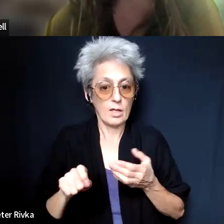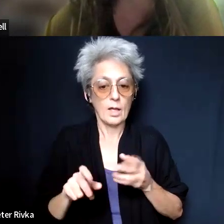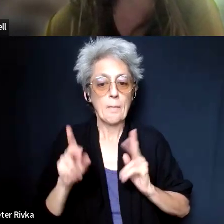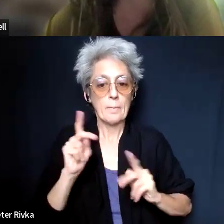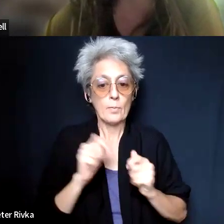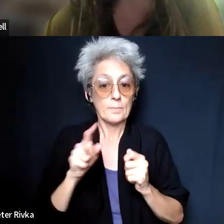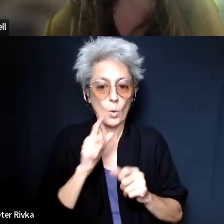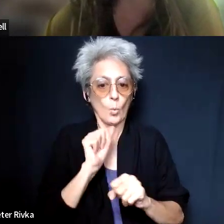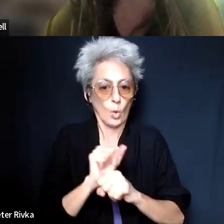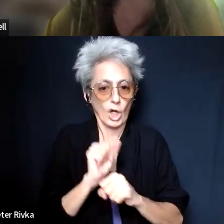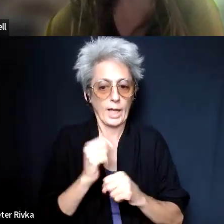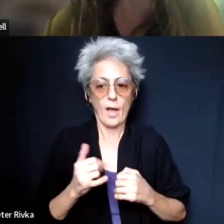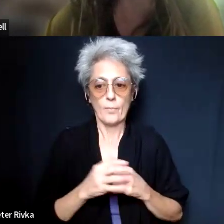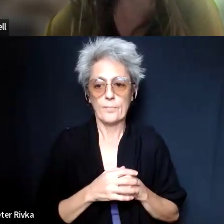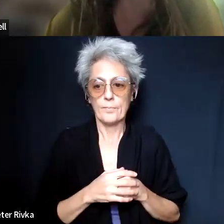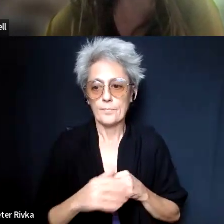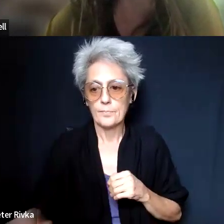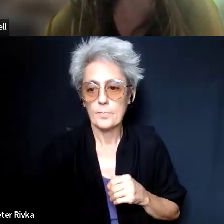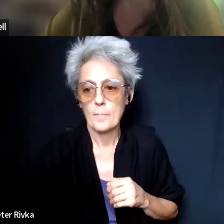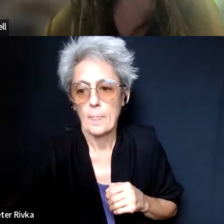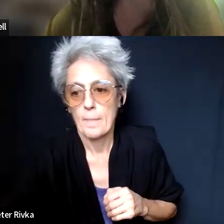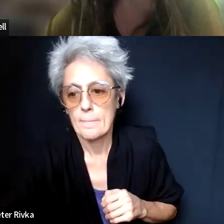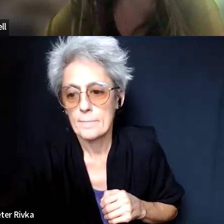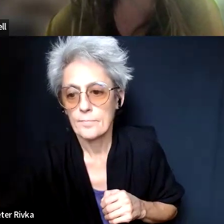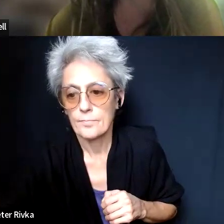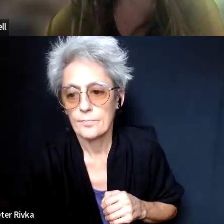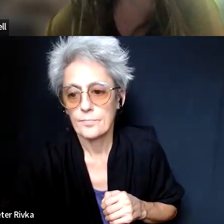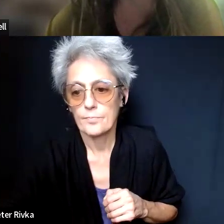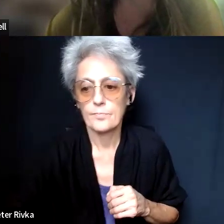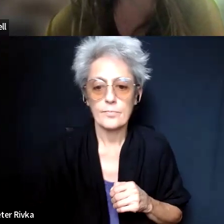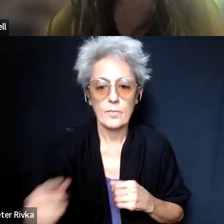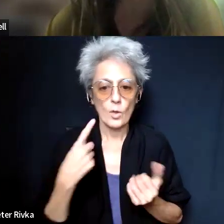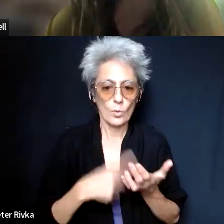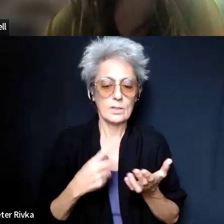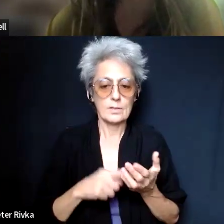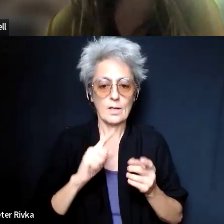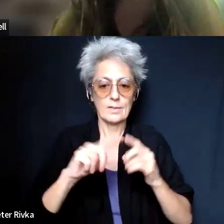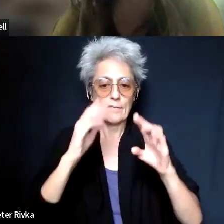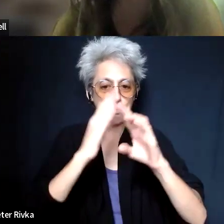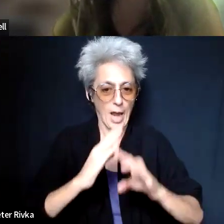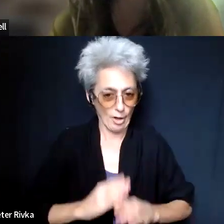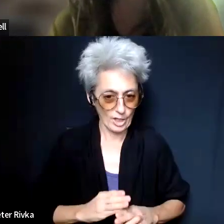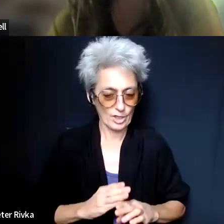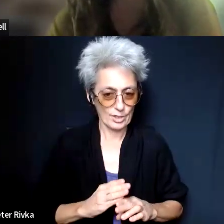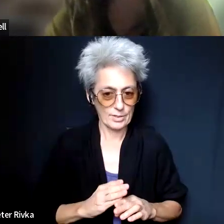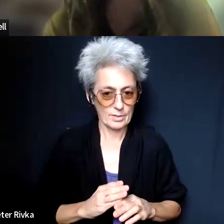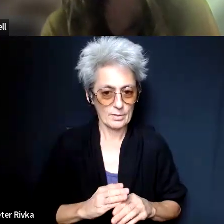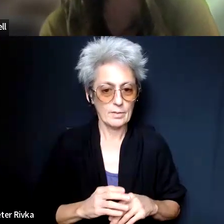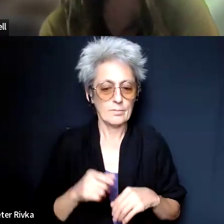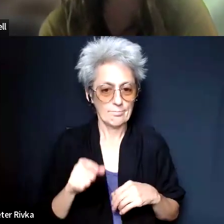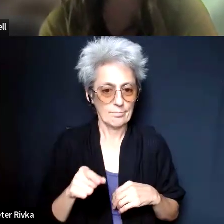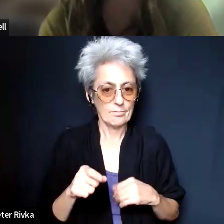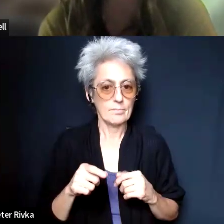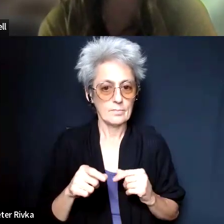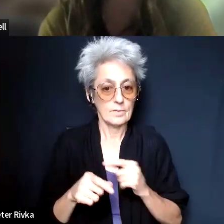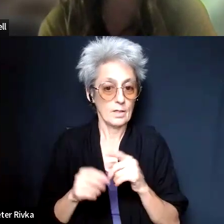disabilities. And they'll just be talking about all of the barriers that are in place that make it hard for